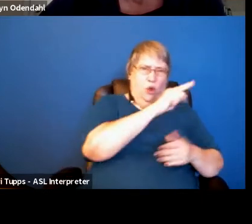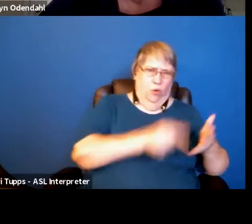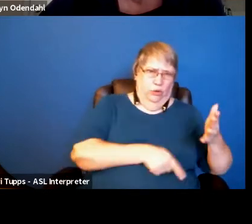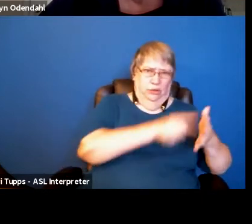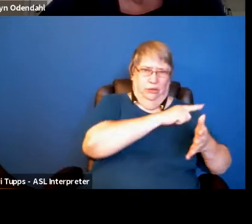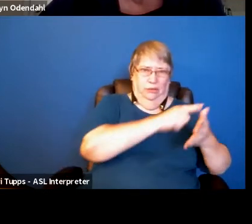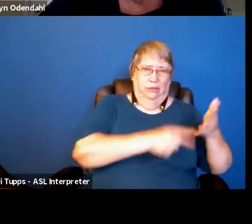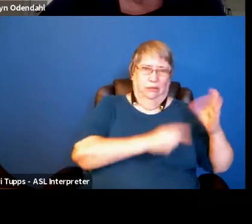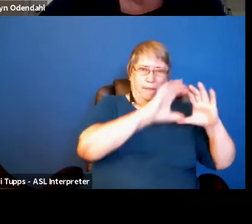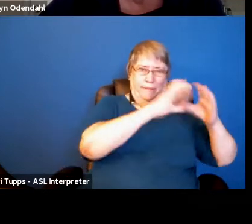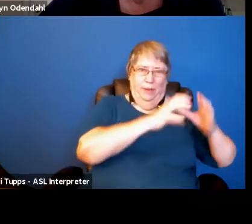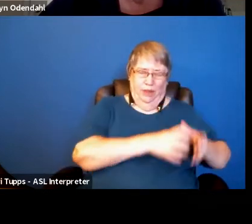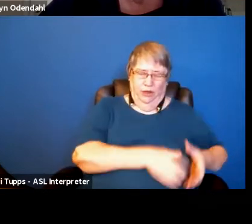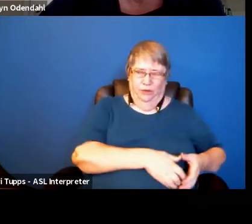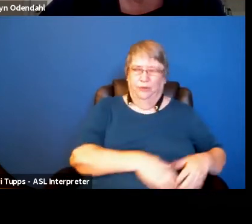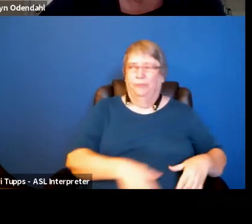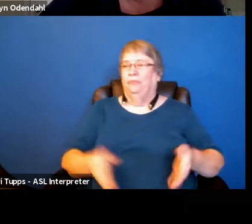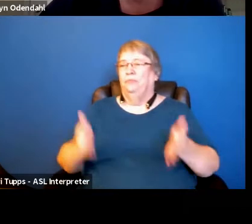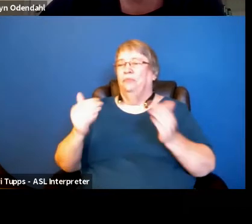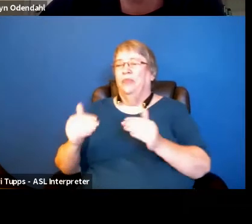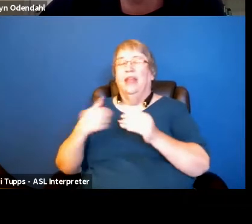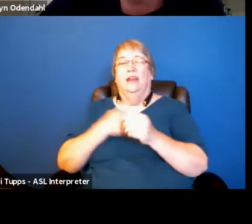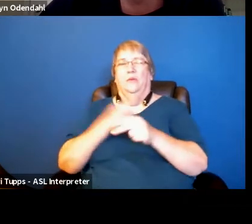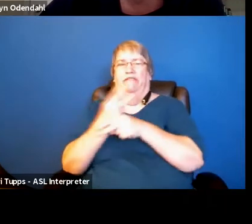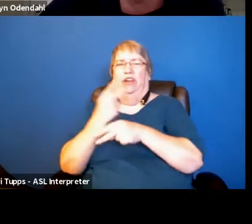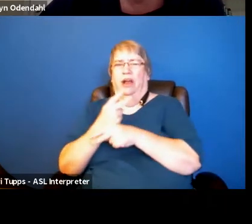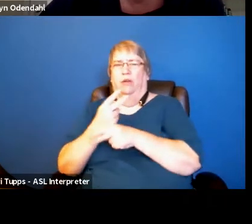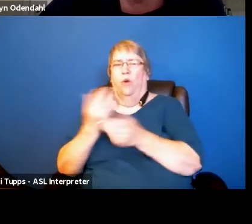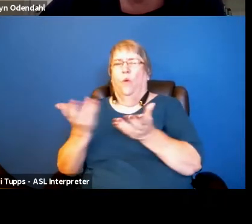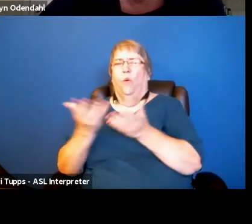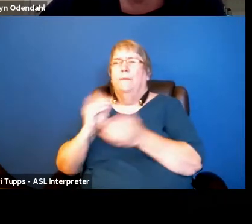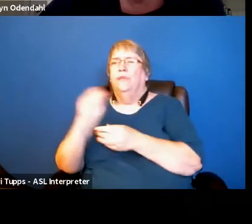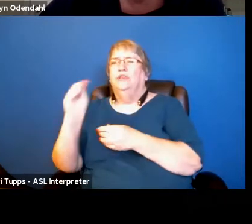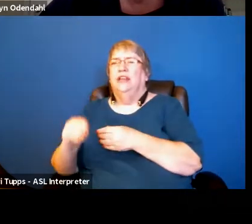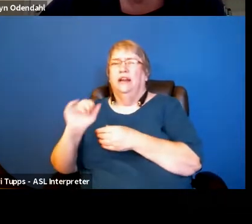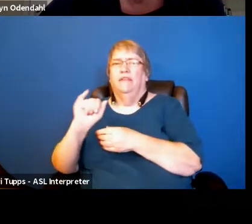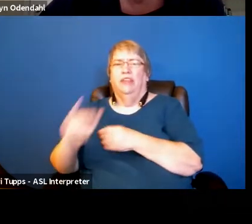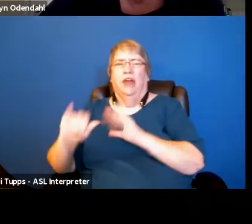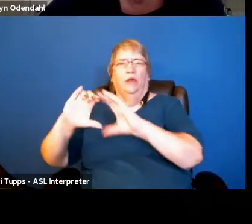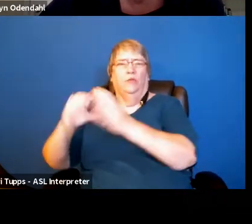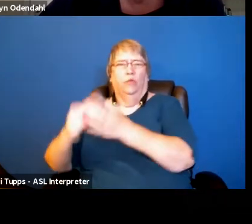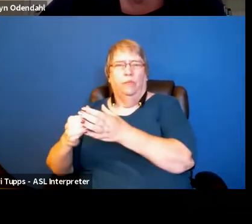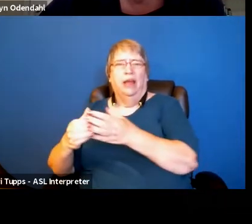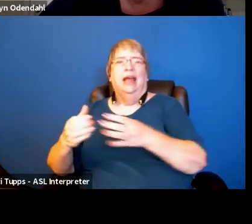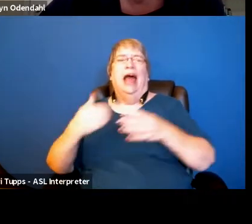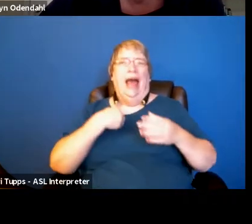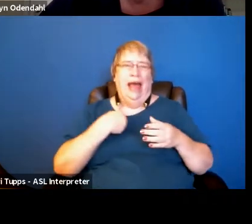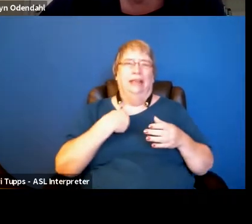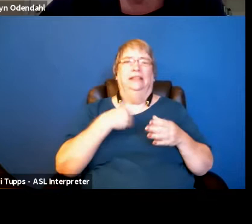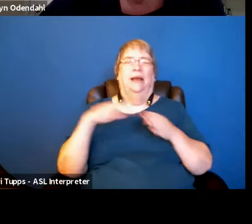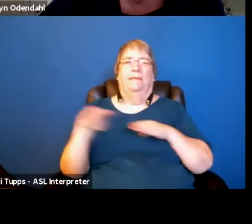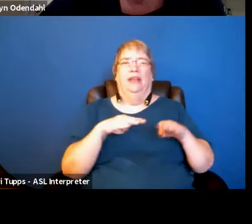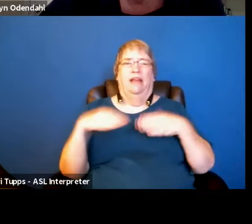the percent of the population receiving behavioral health care, the percent of behavioral